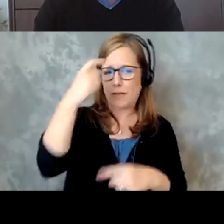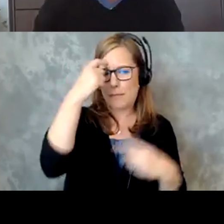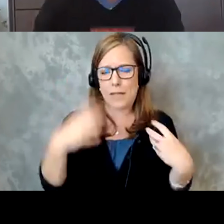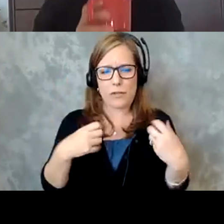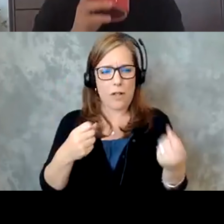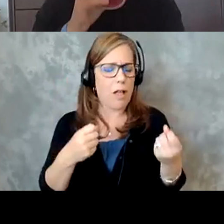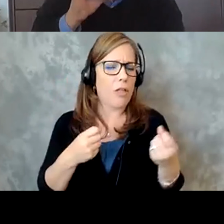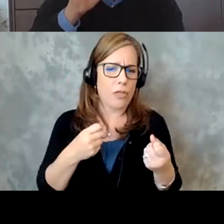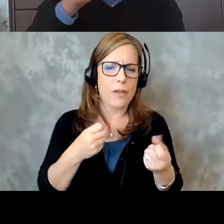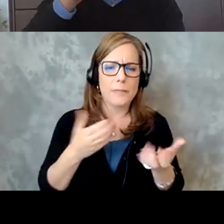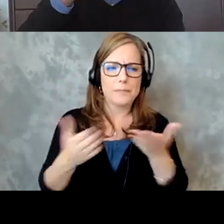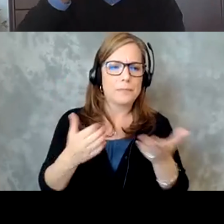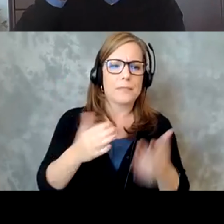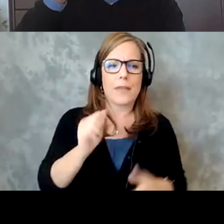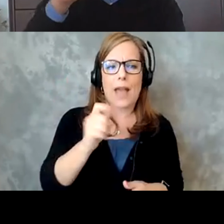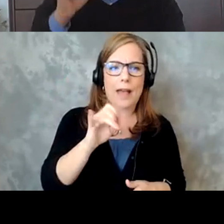access 2 diagnoses.